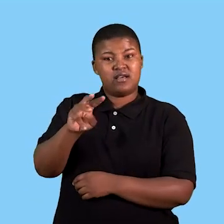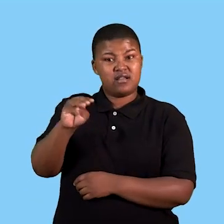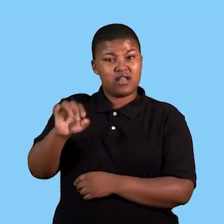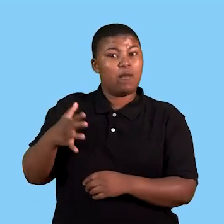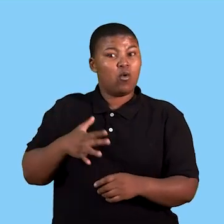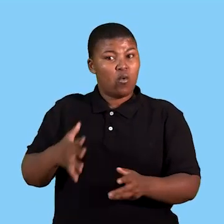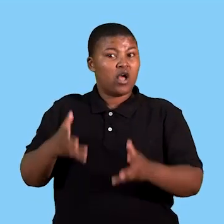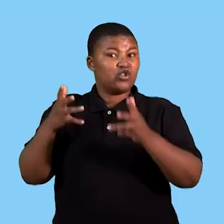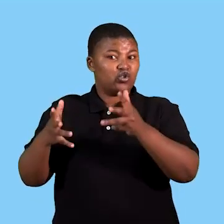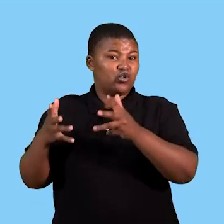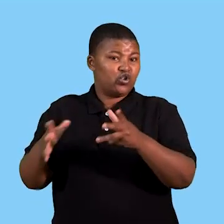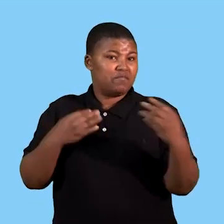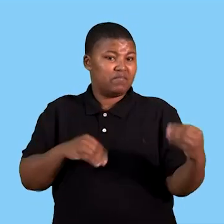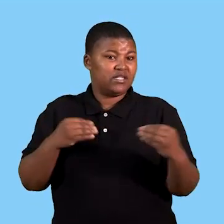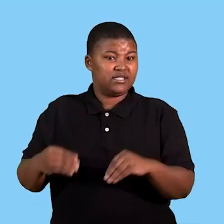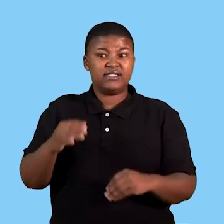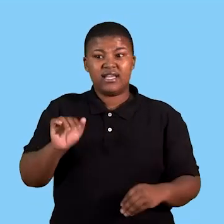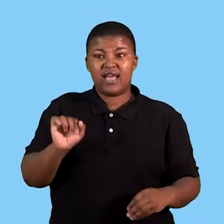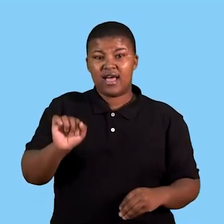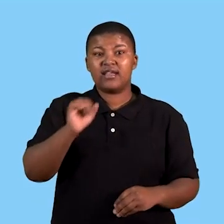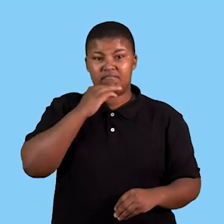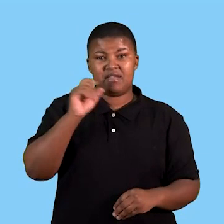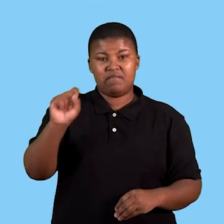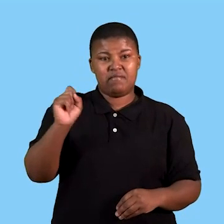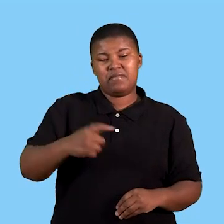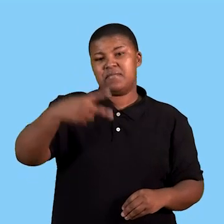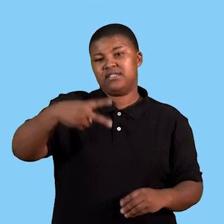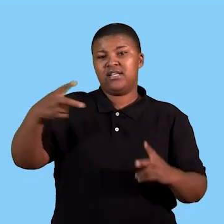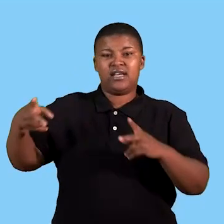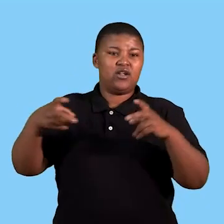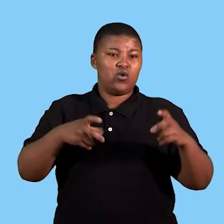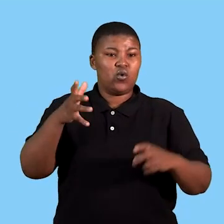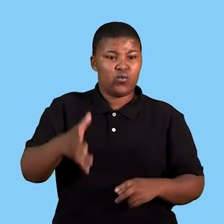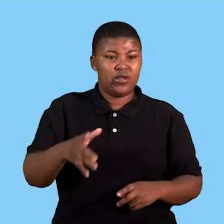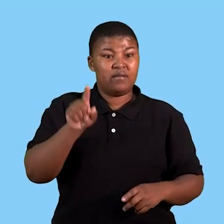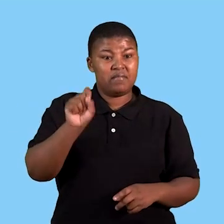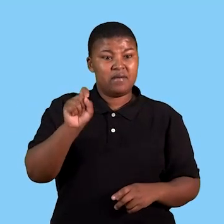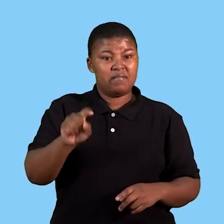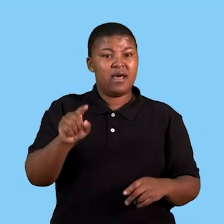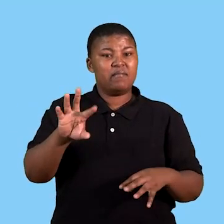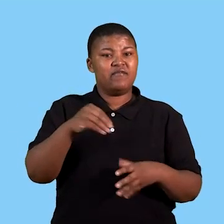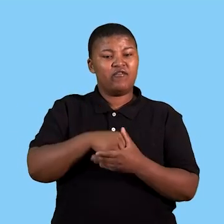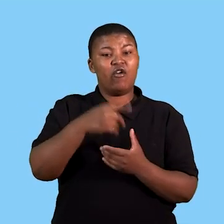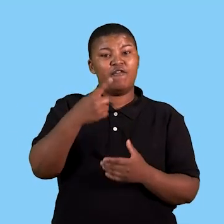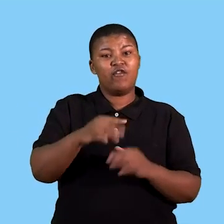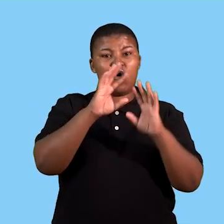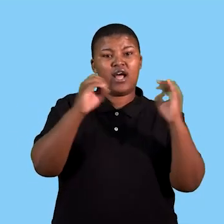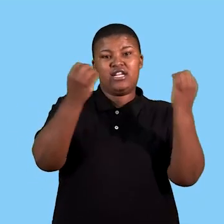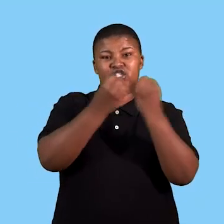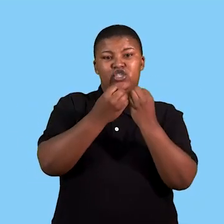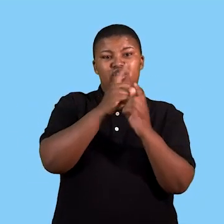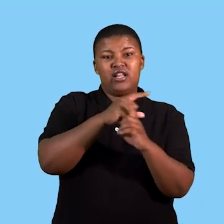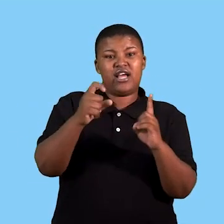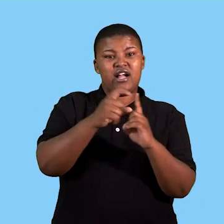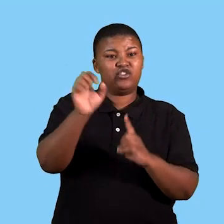the conduct he wants in his business, and therefore that will be our second quote that concerns our